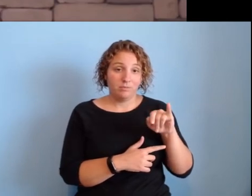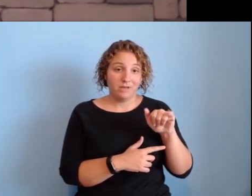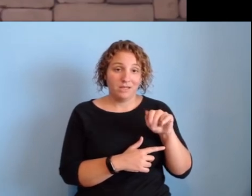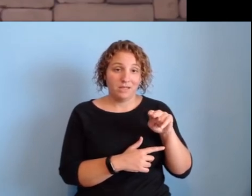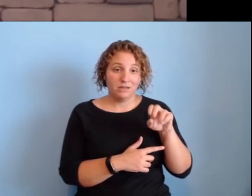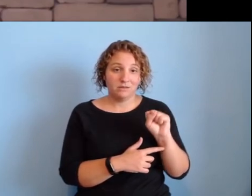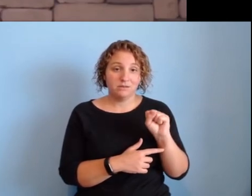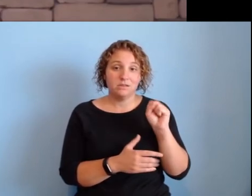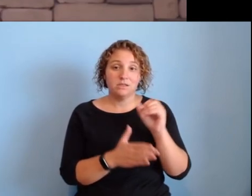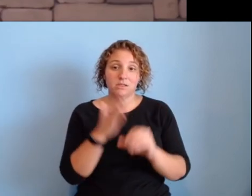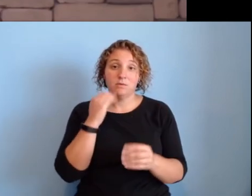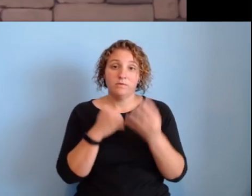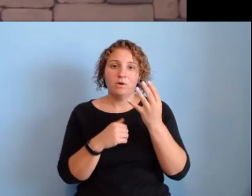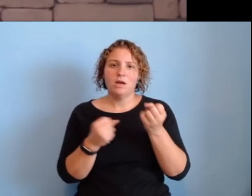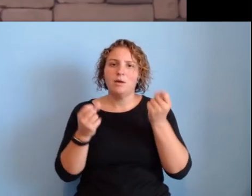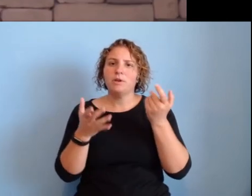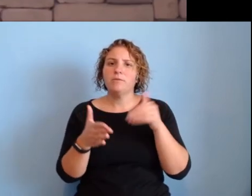How many are there already?